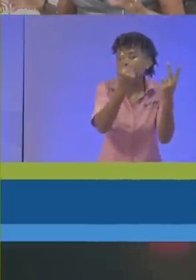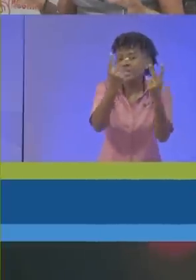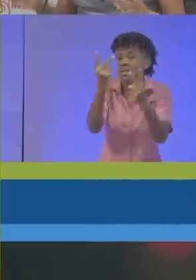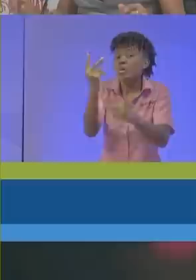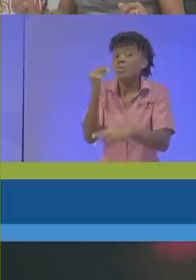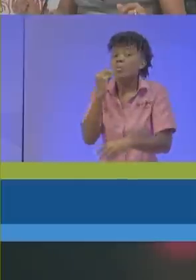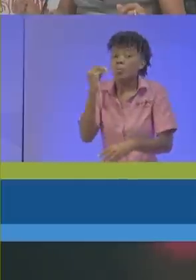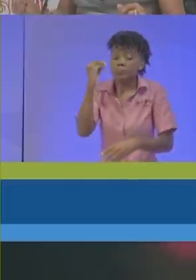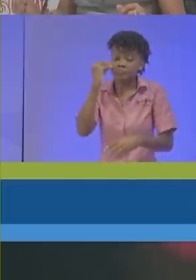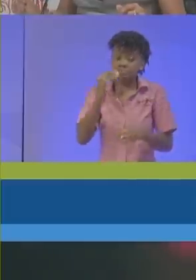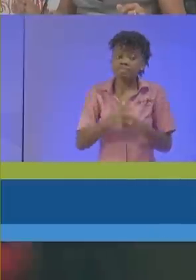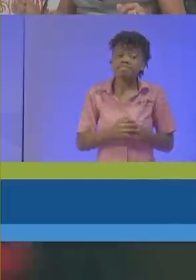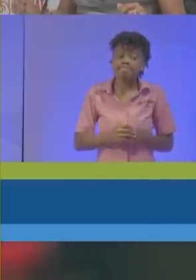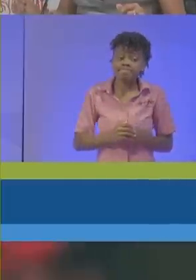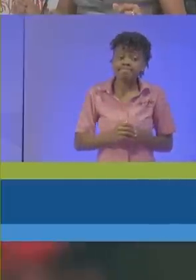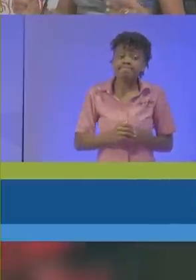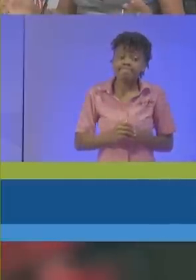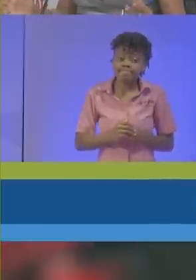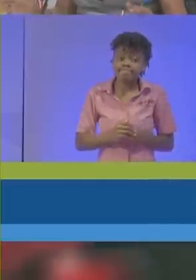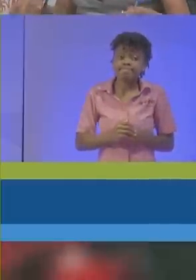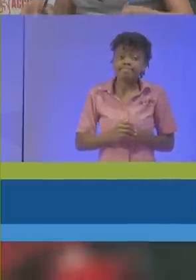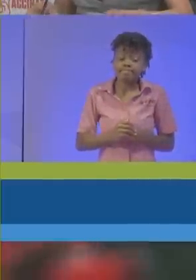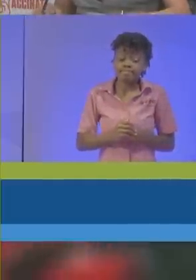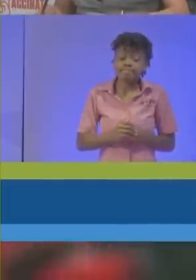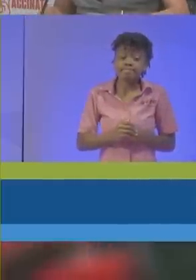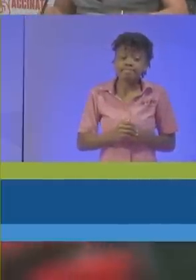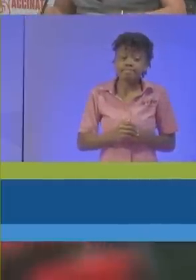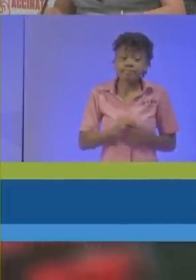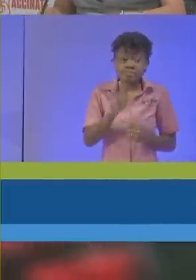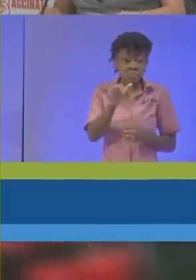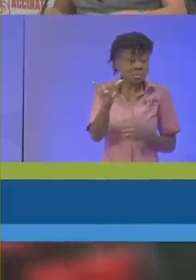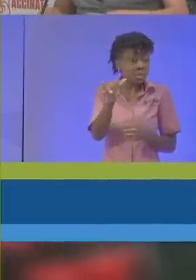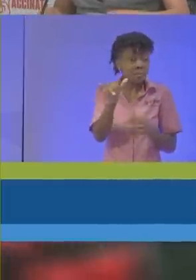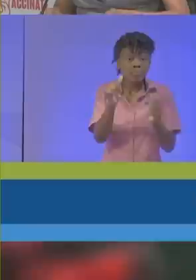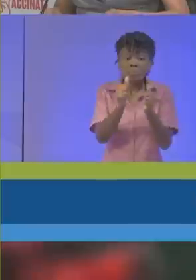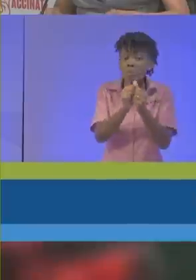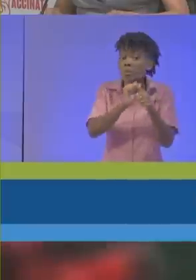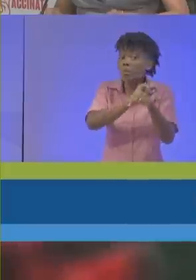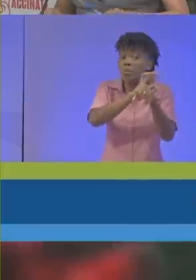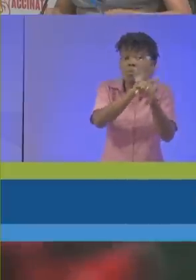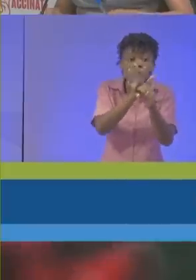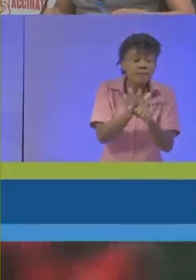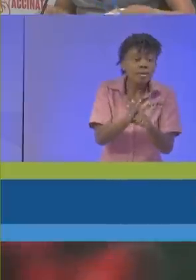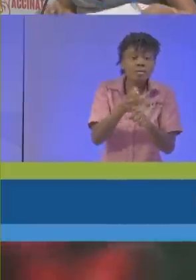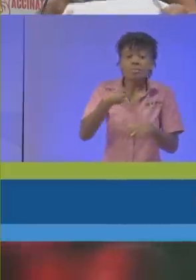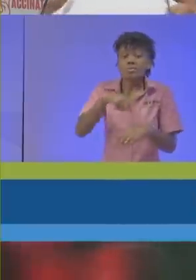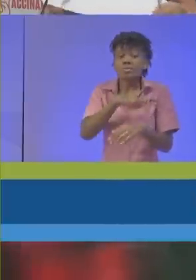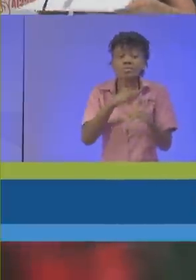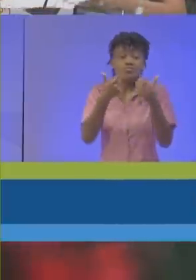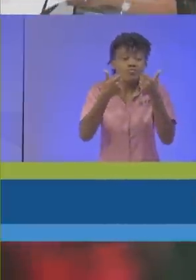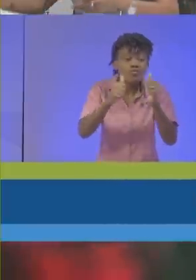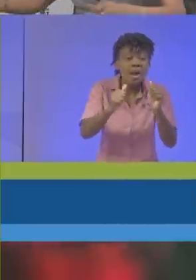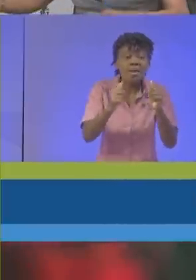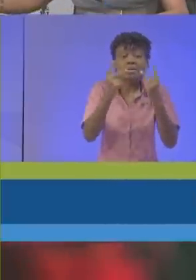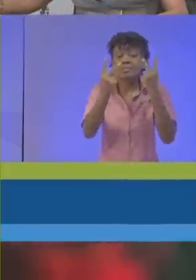amidst the pandemic and going out there to ensure persons are vaccinated. Next slide,